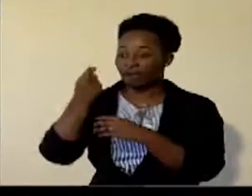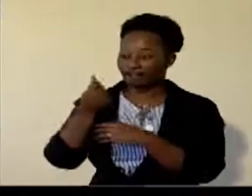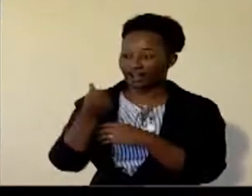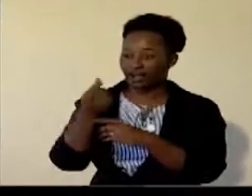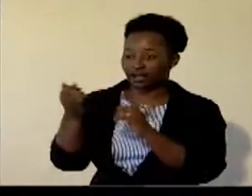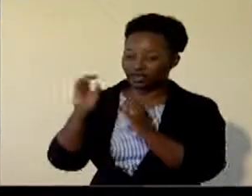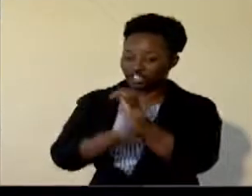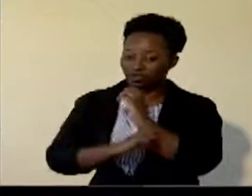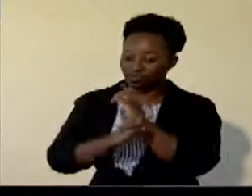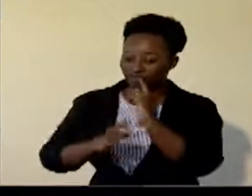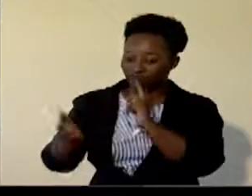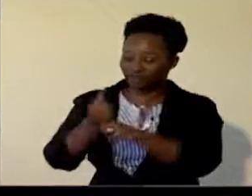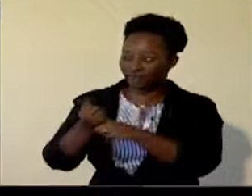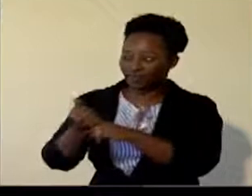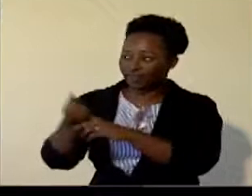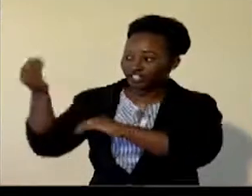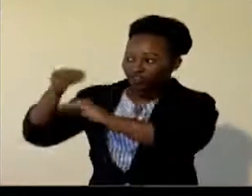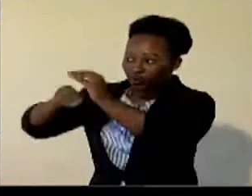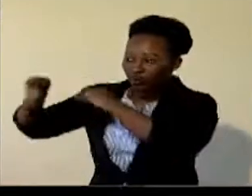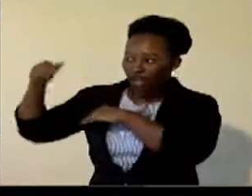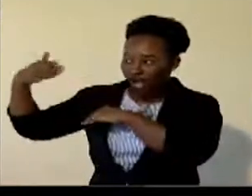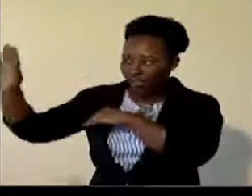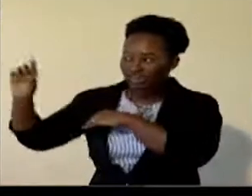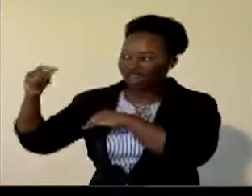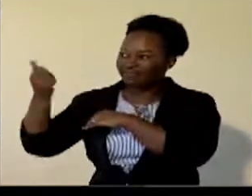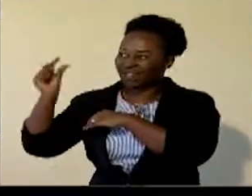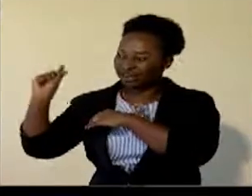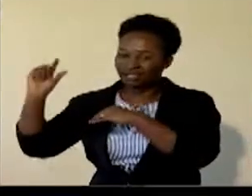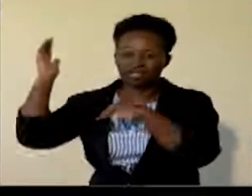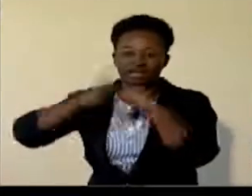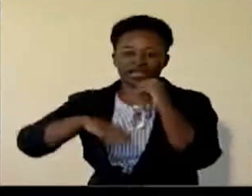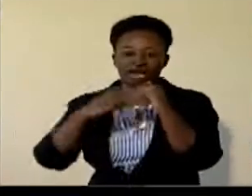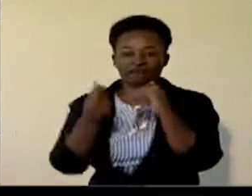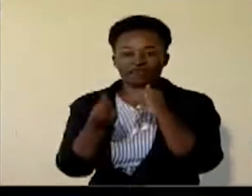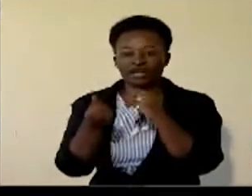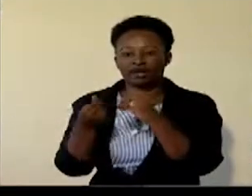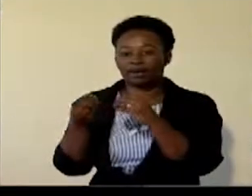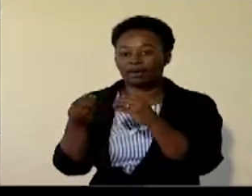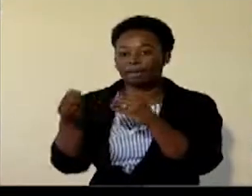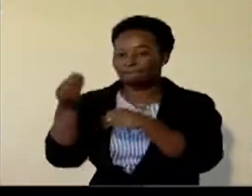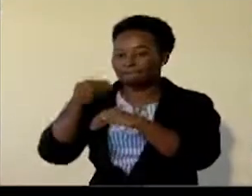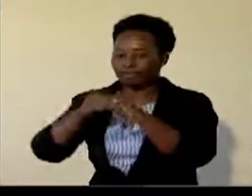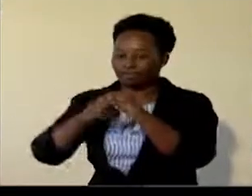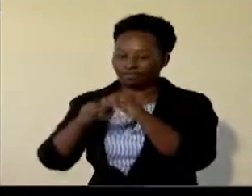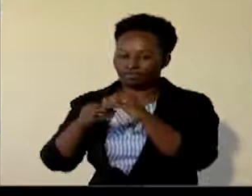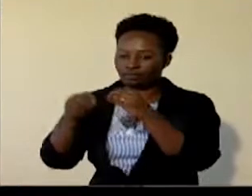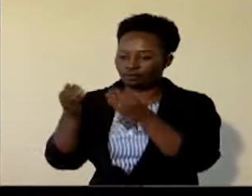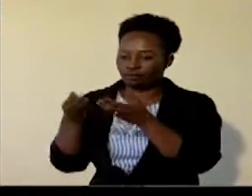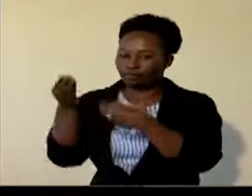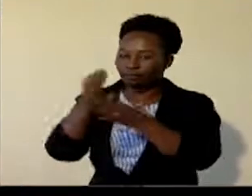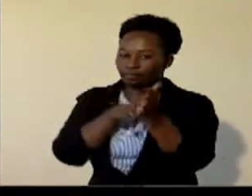it earns when it sells its goods and services from another country. That is what we call a BOP